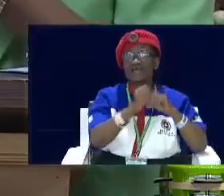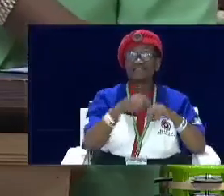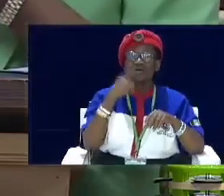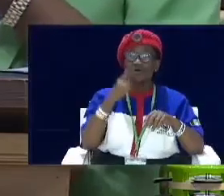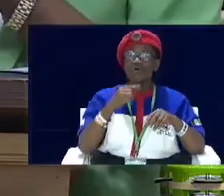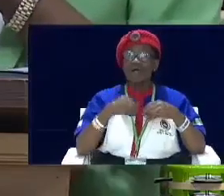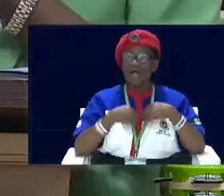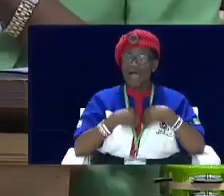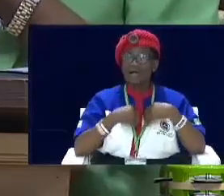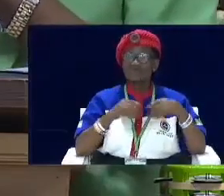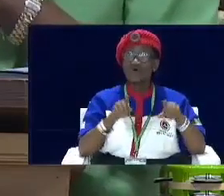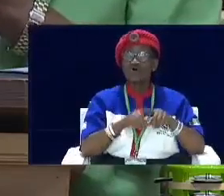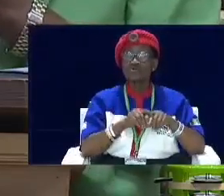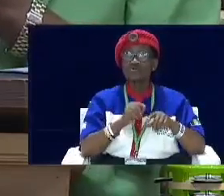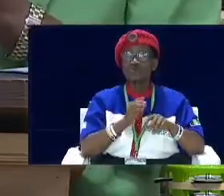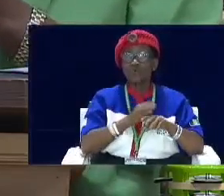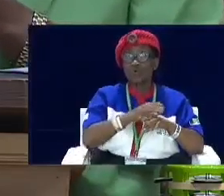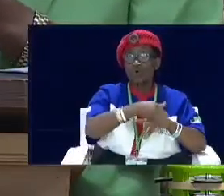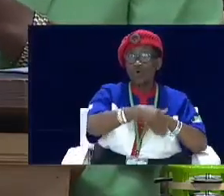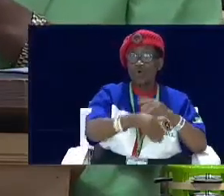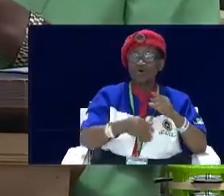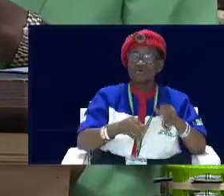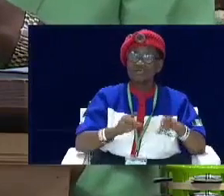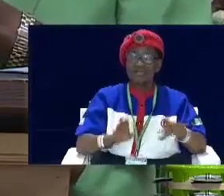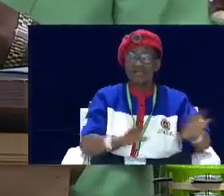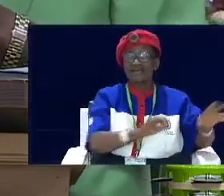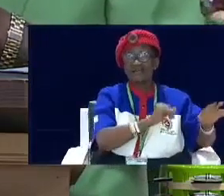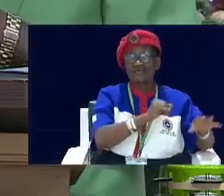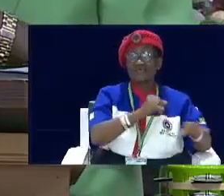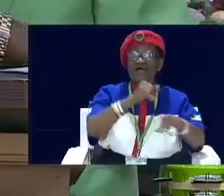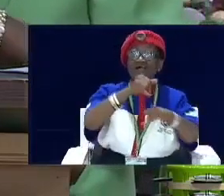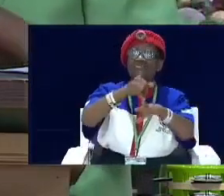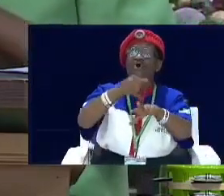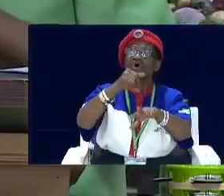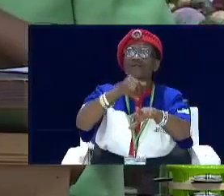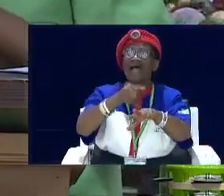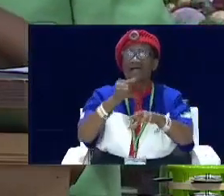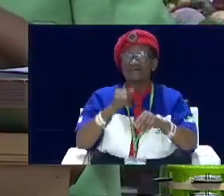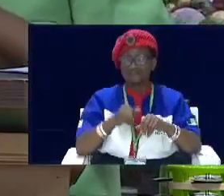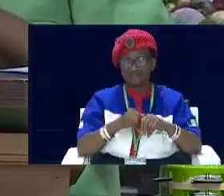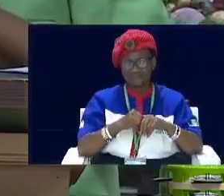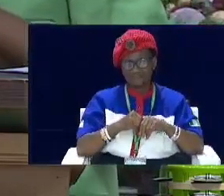crossed River Jordan. Àwọn náà tí wọ́n la odò Jordan kọjá.